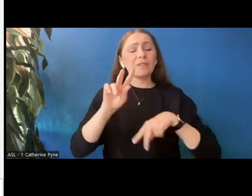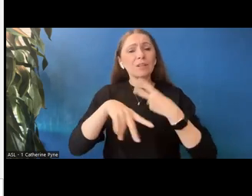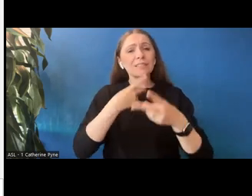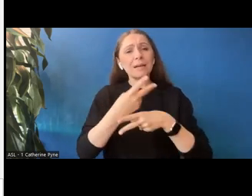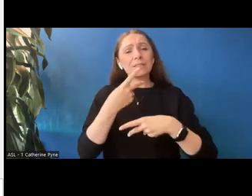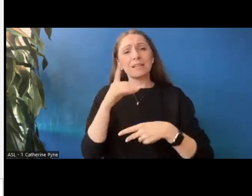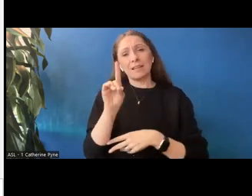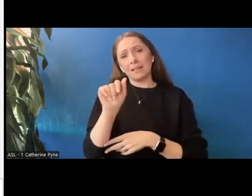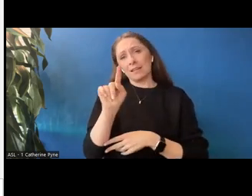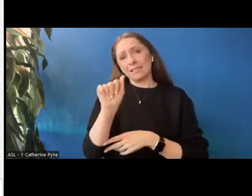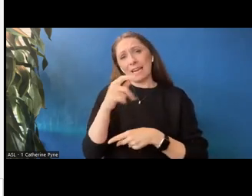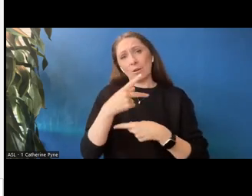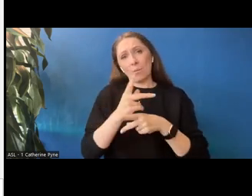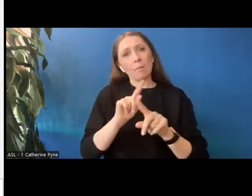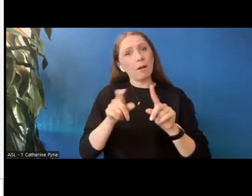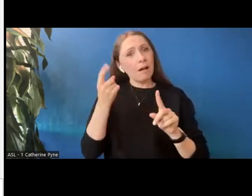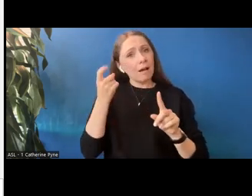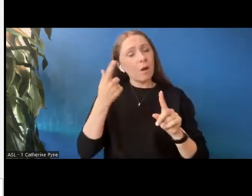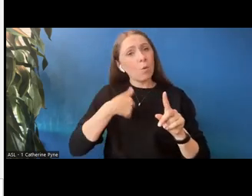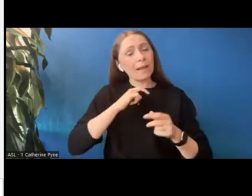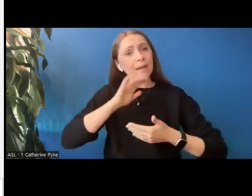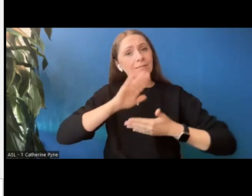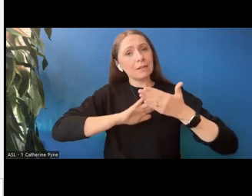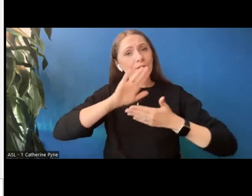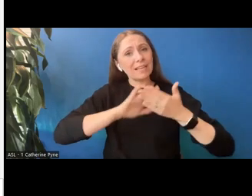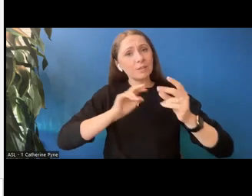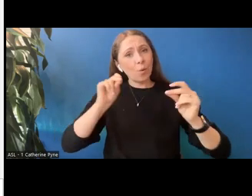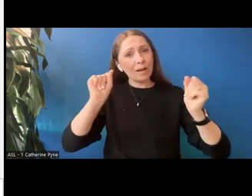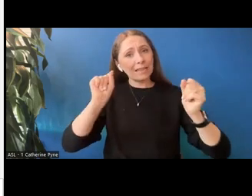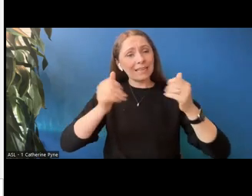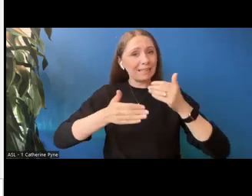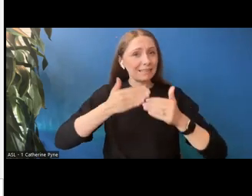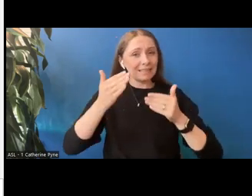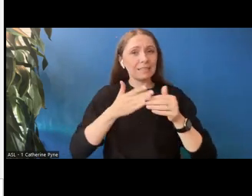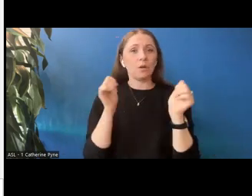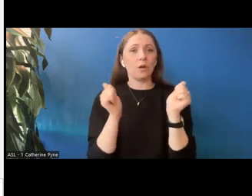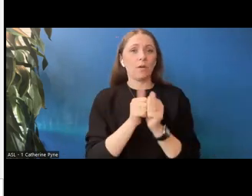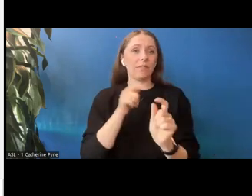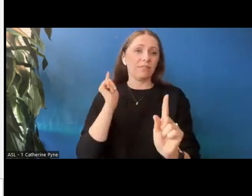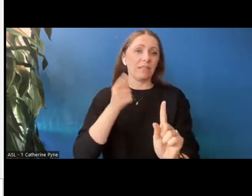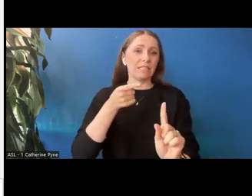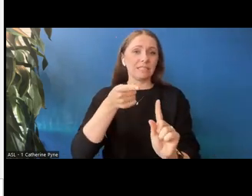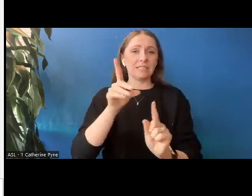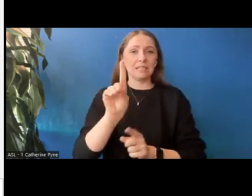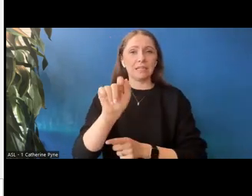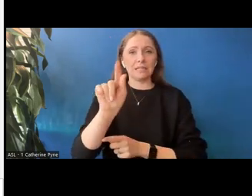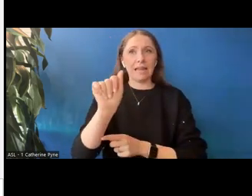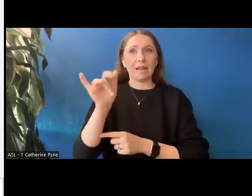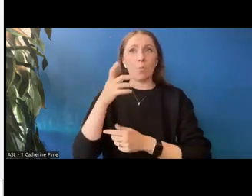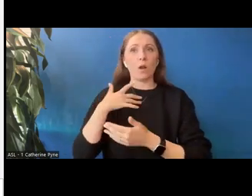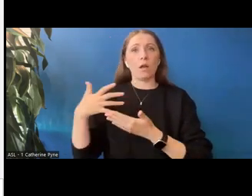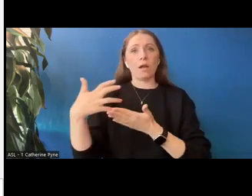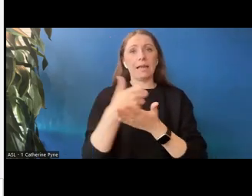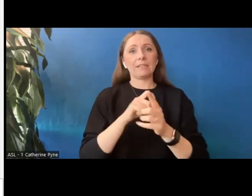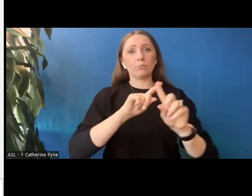product, but one that enables us to interface relatively quickly and easily with this data coming in from all these different